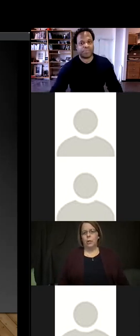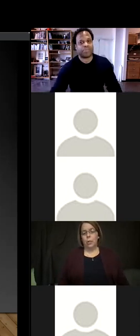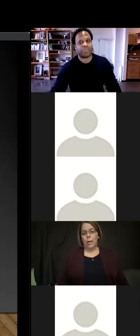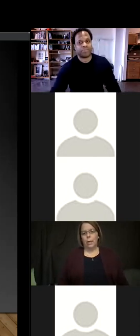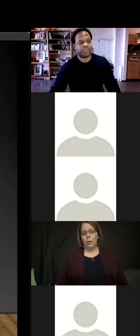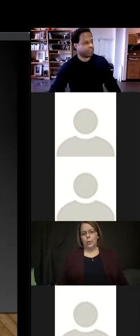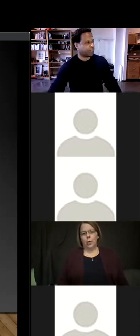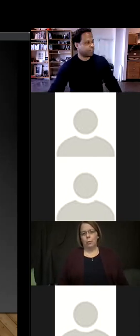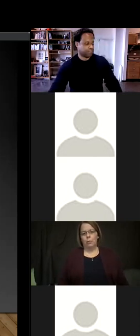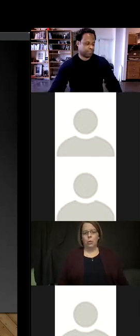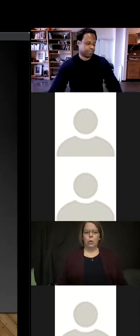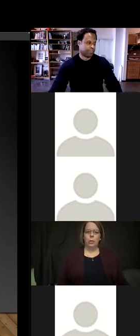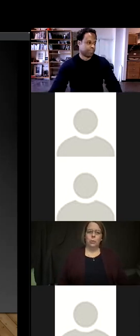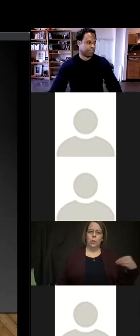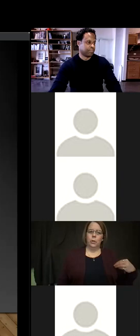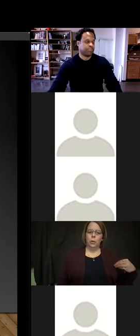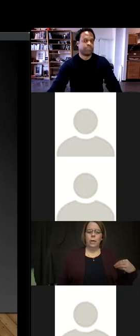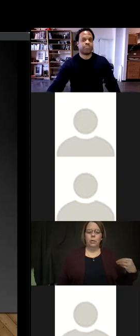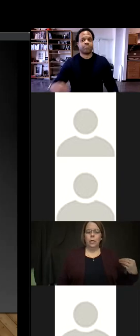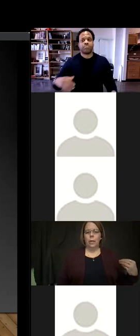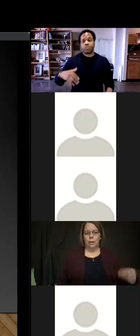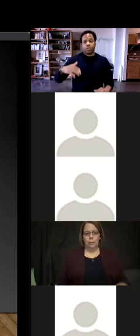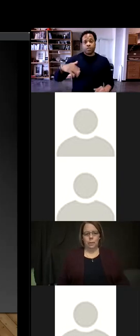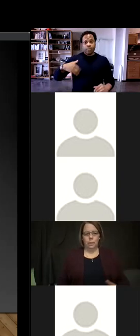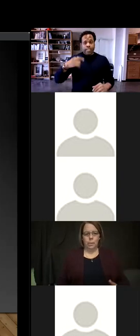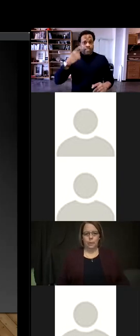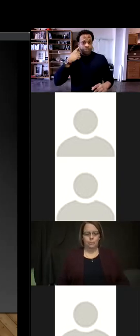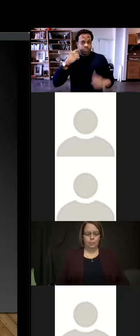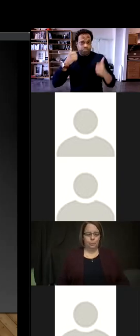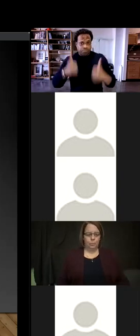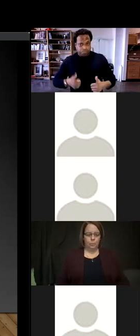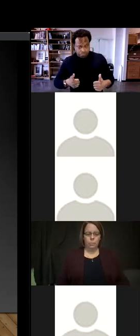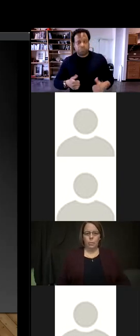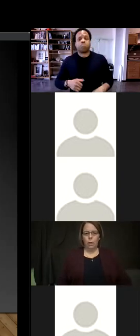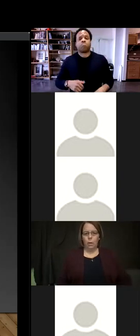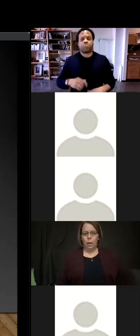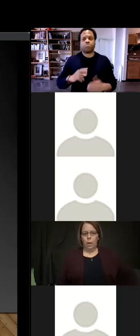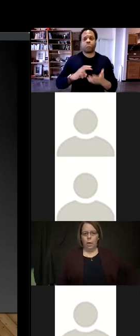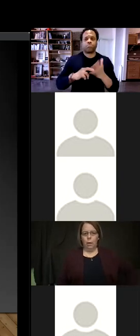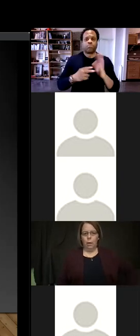right ear, she can't hear you though. But if you talk to her in her left, she can. So